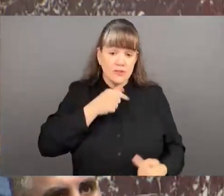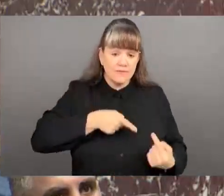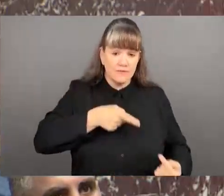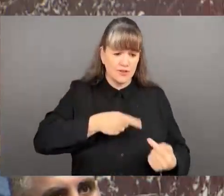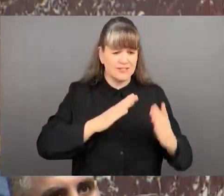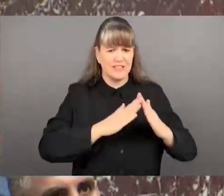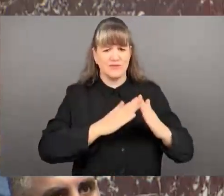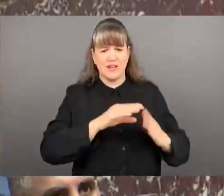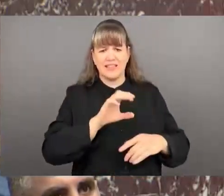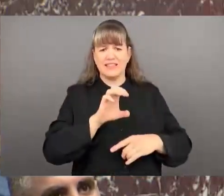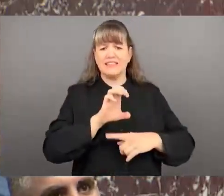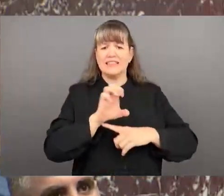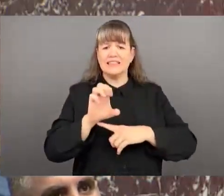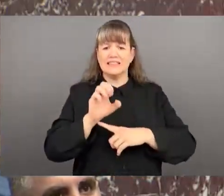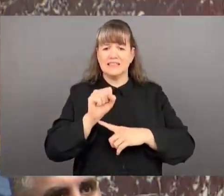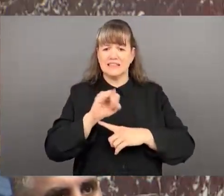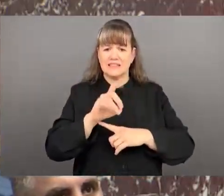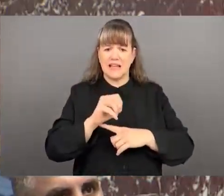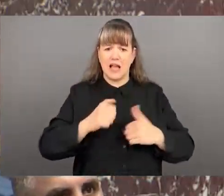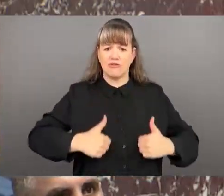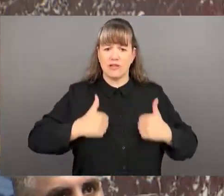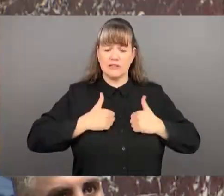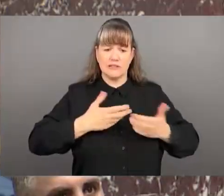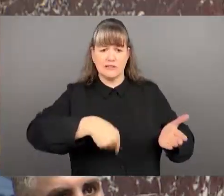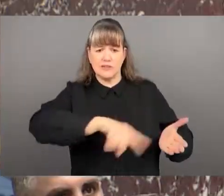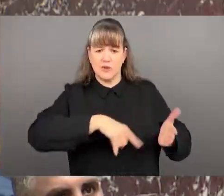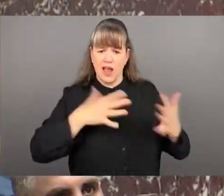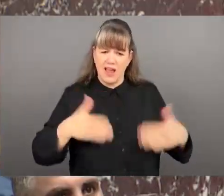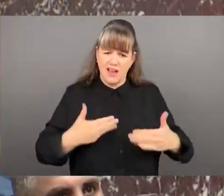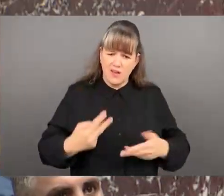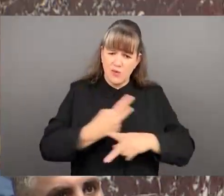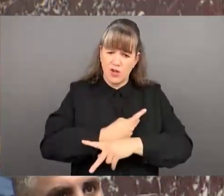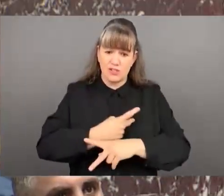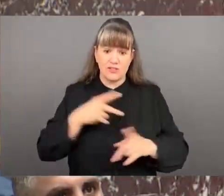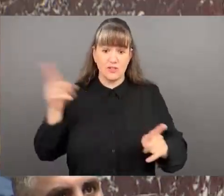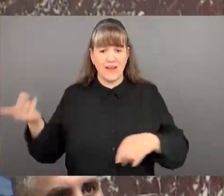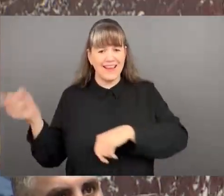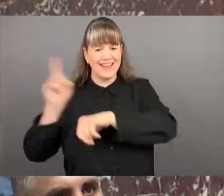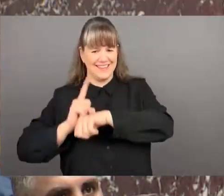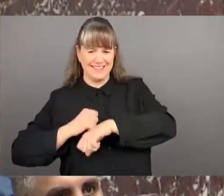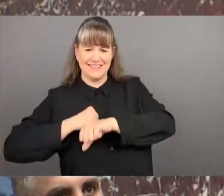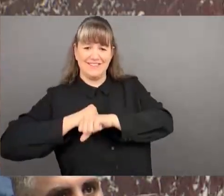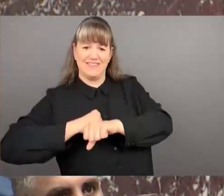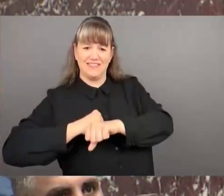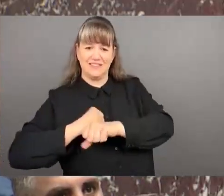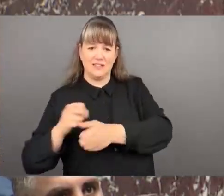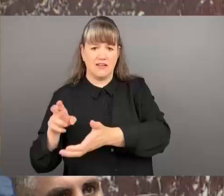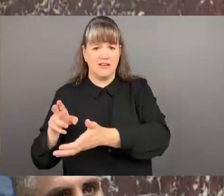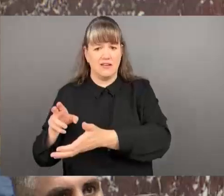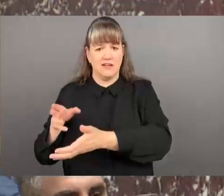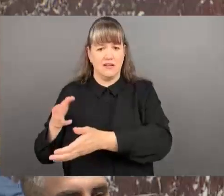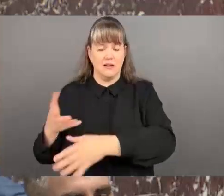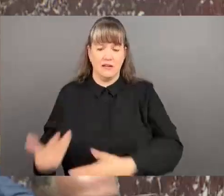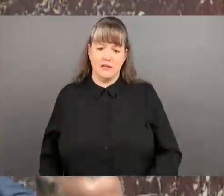stand up and defend the said contract because the Premier doesn't have the integrity to do it